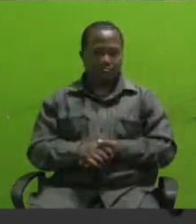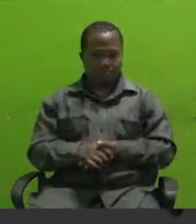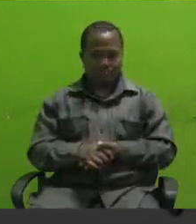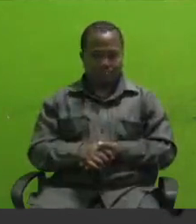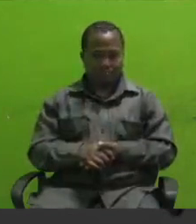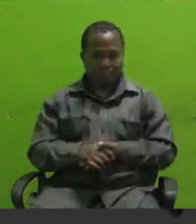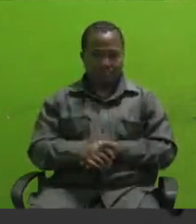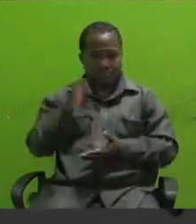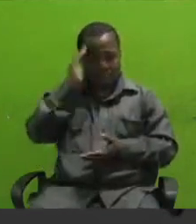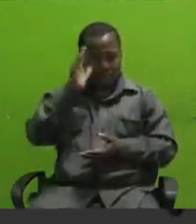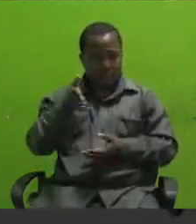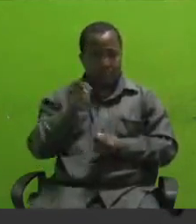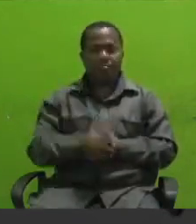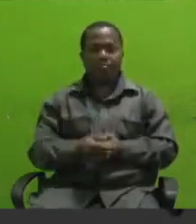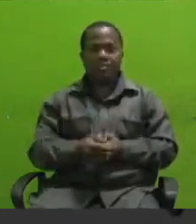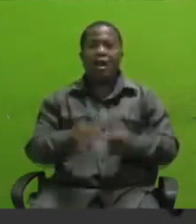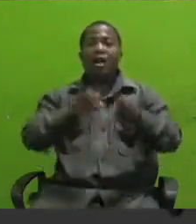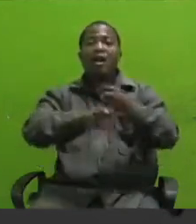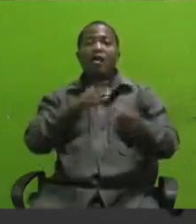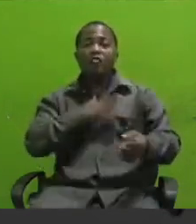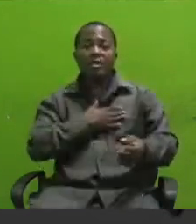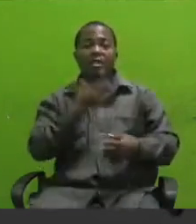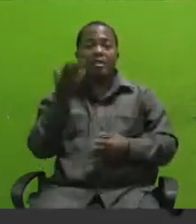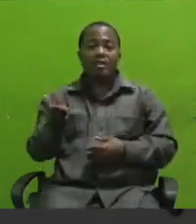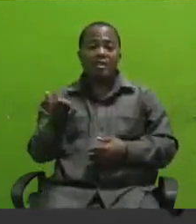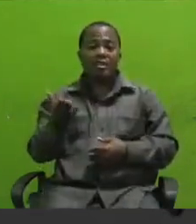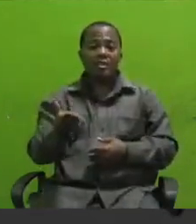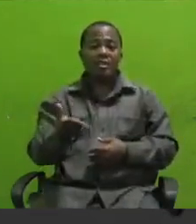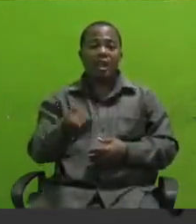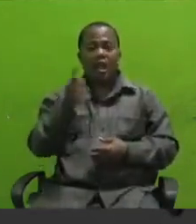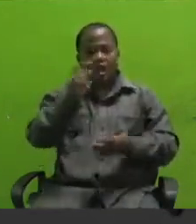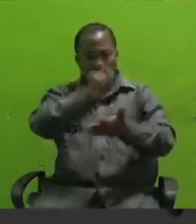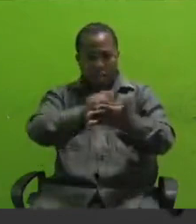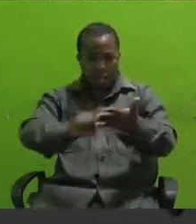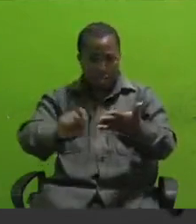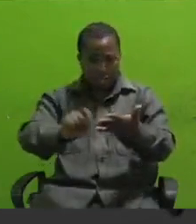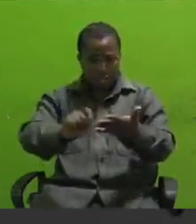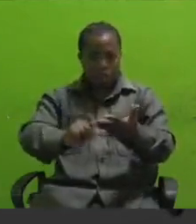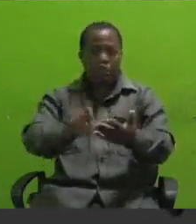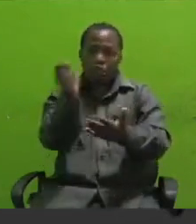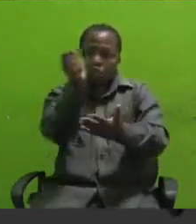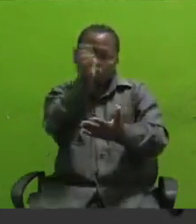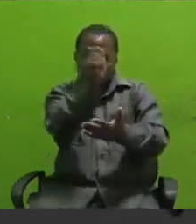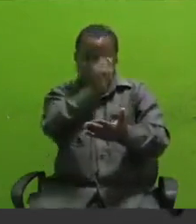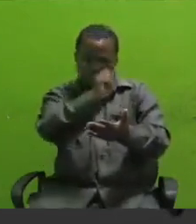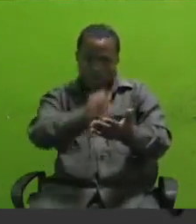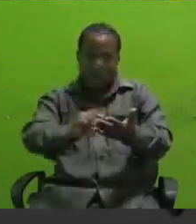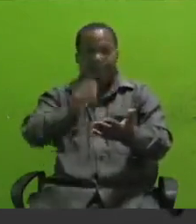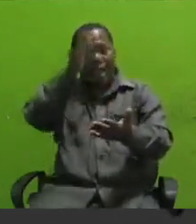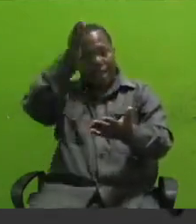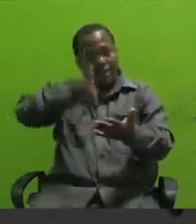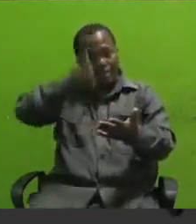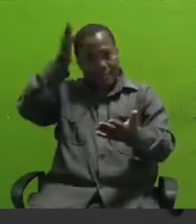flame. Okay? My dear friend, pick up your pen and a notebook, and I want you to draw a